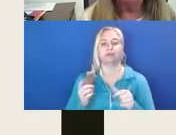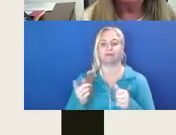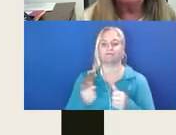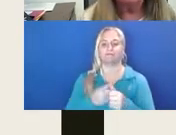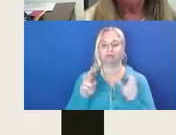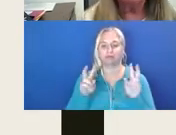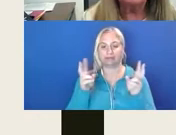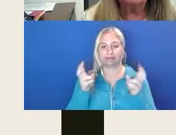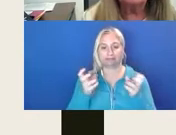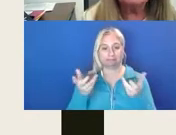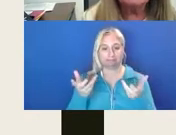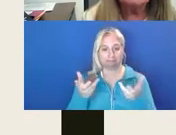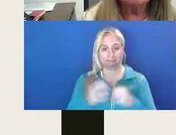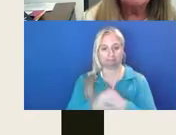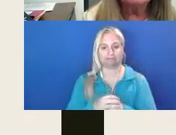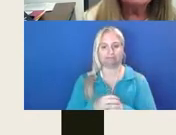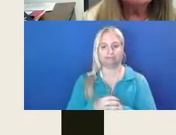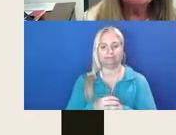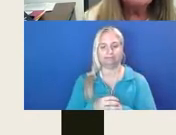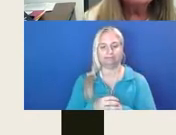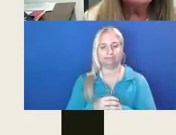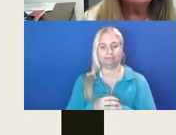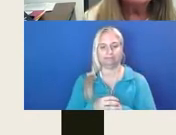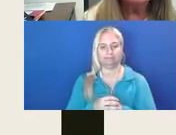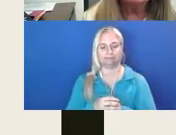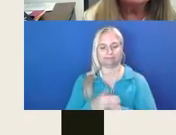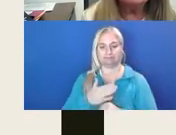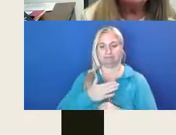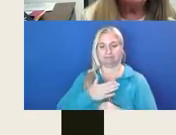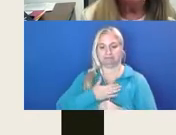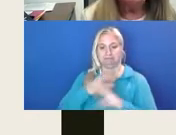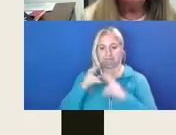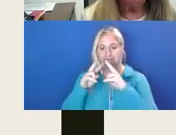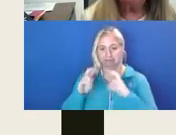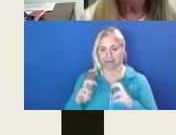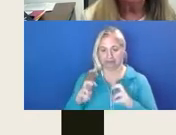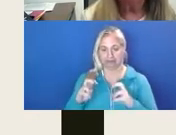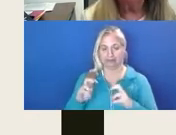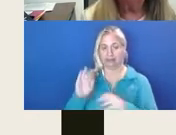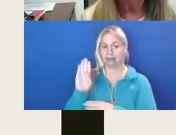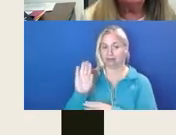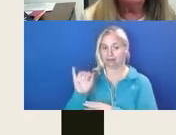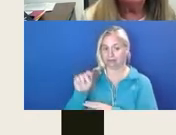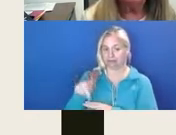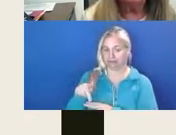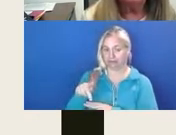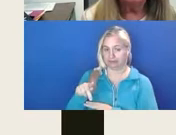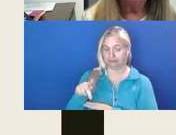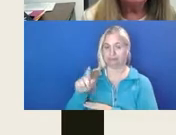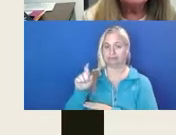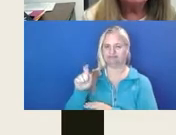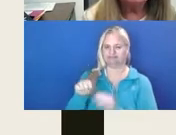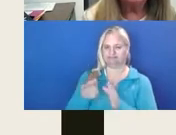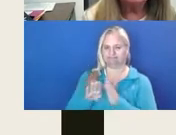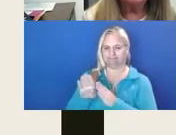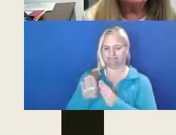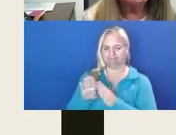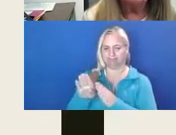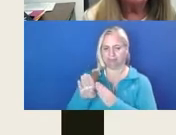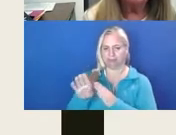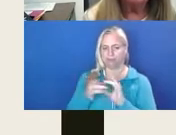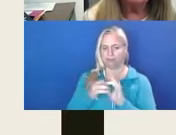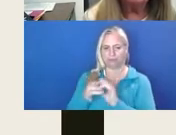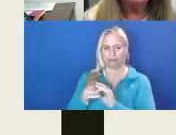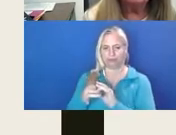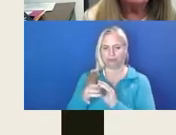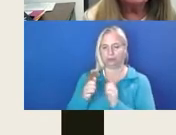that was identified in my analysis was that the BIPs have to be developed when behaviors are